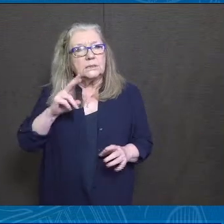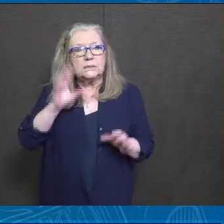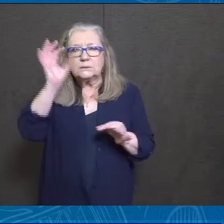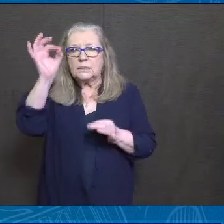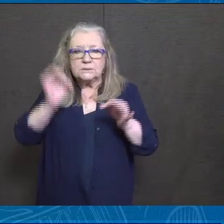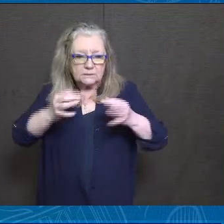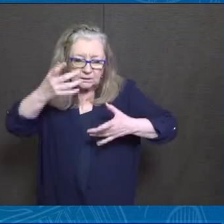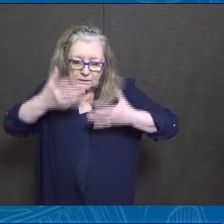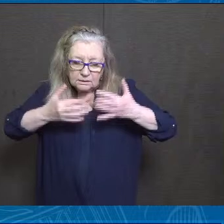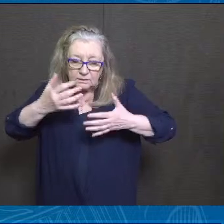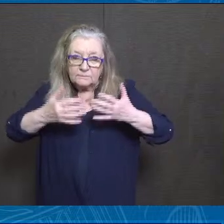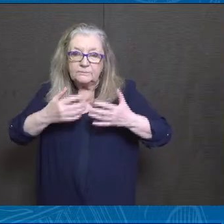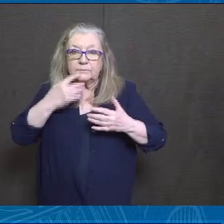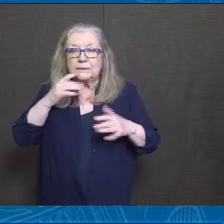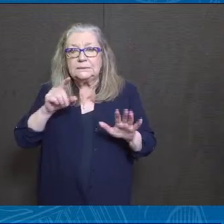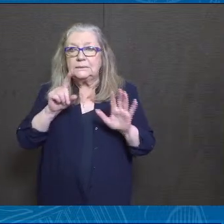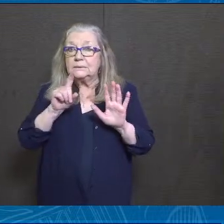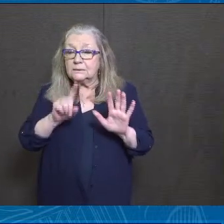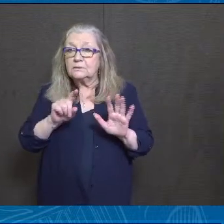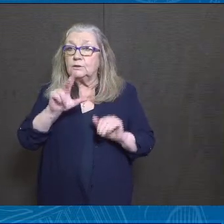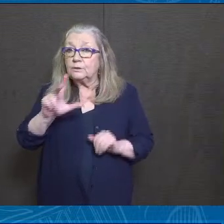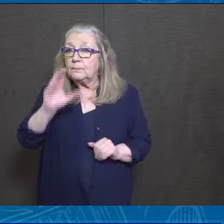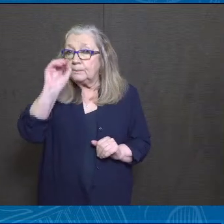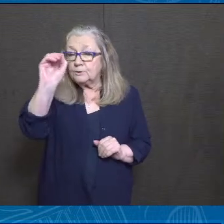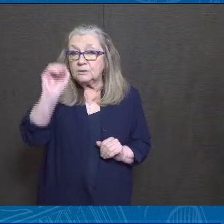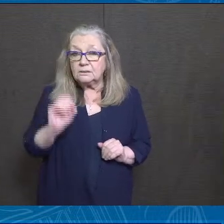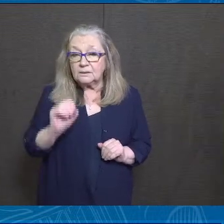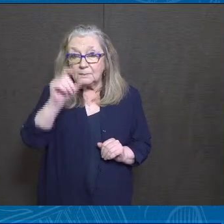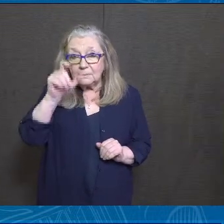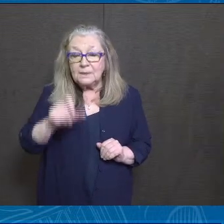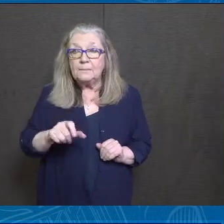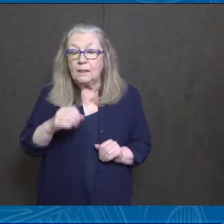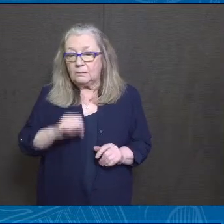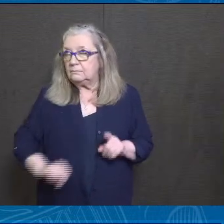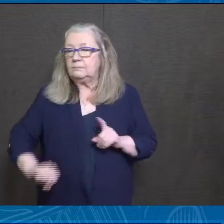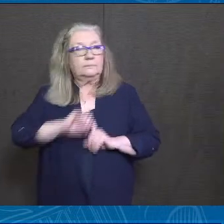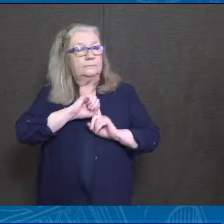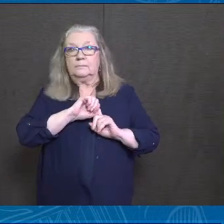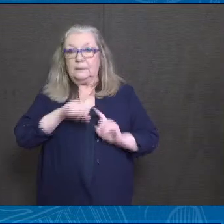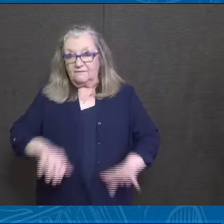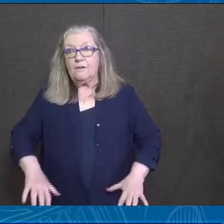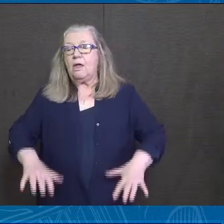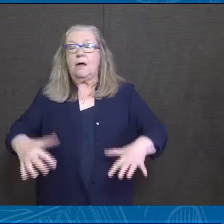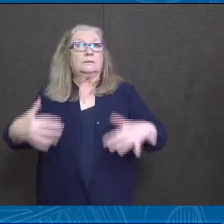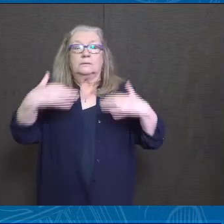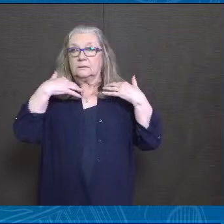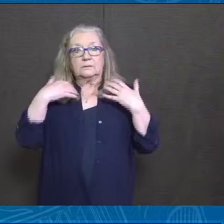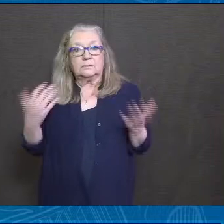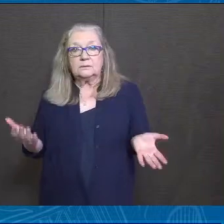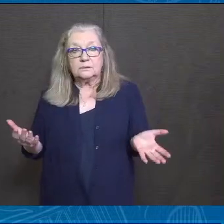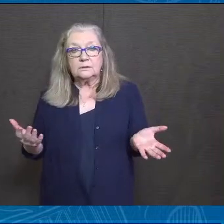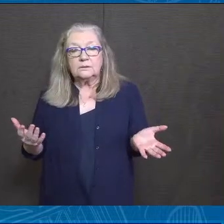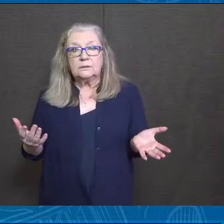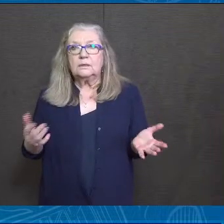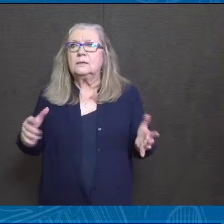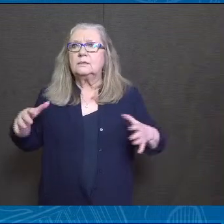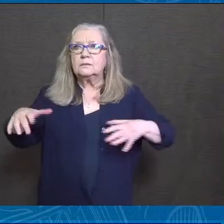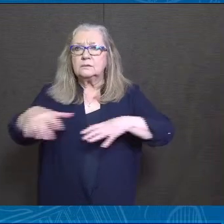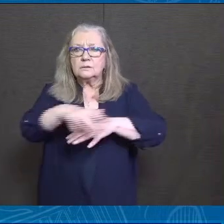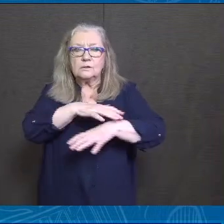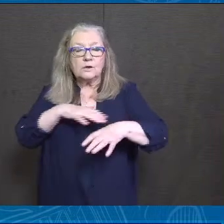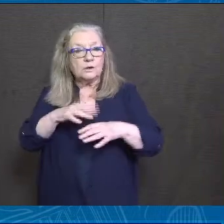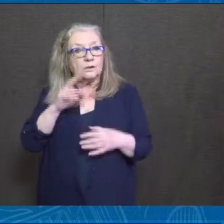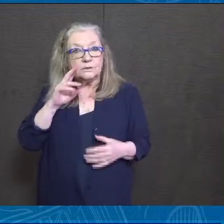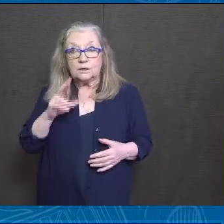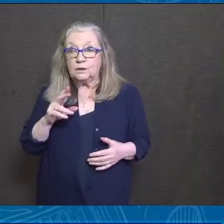almost 63% of people are impacted by flood disasters. And the scenario looks not